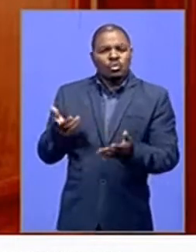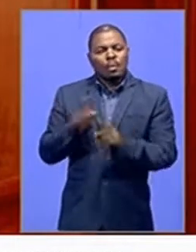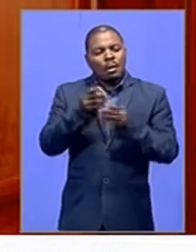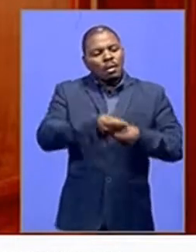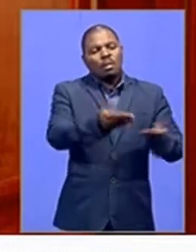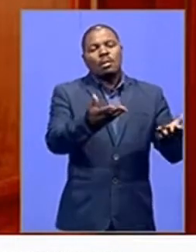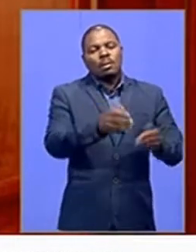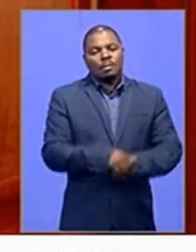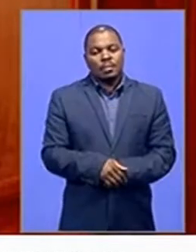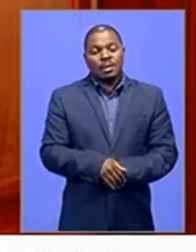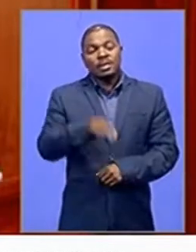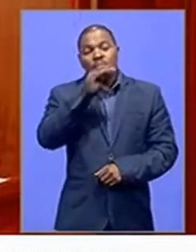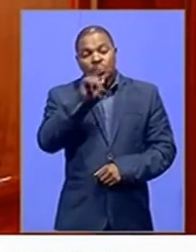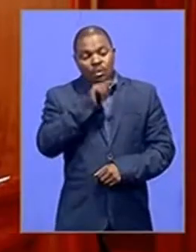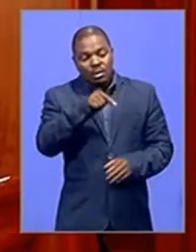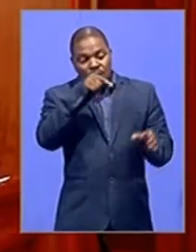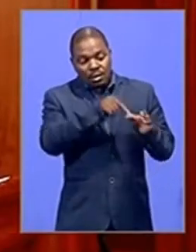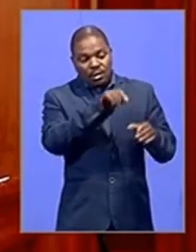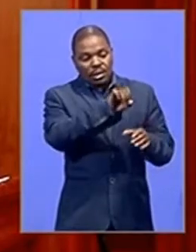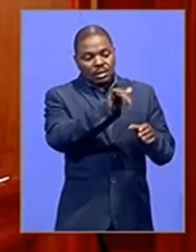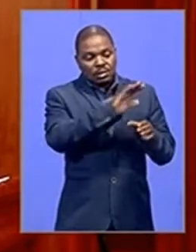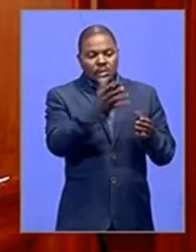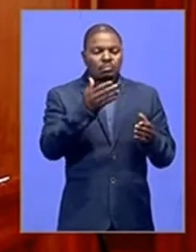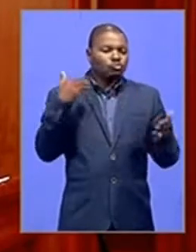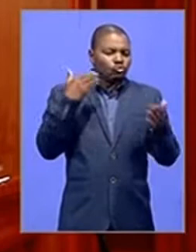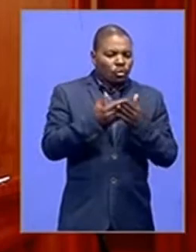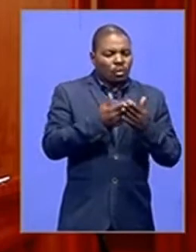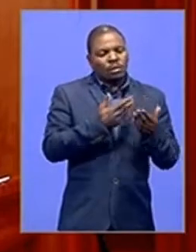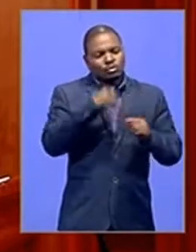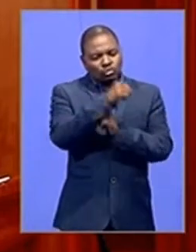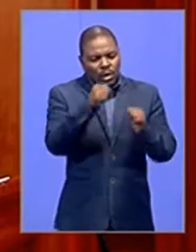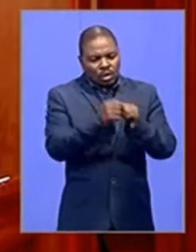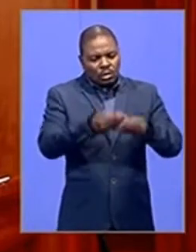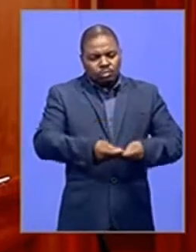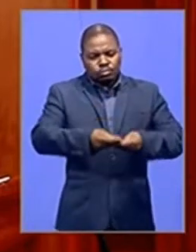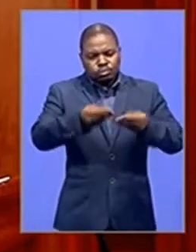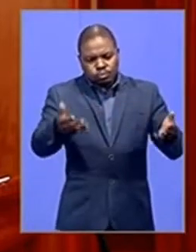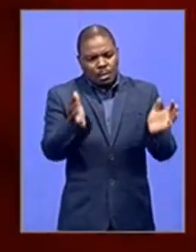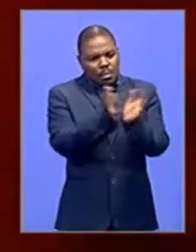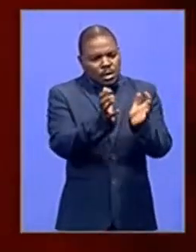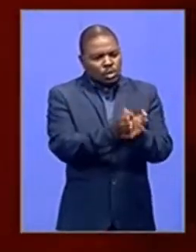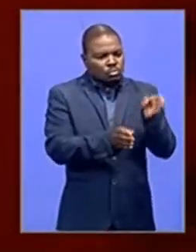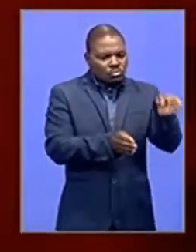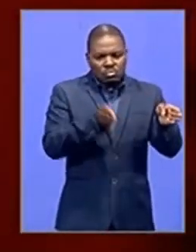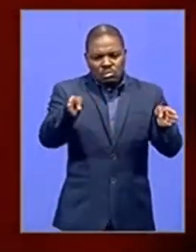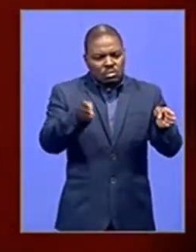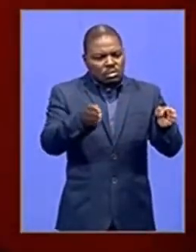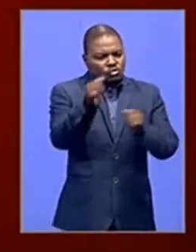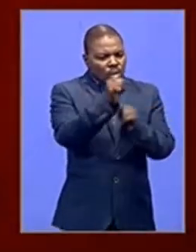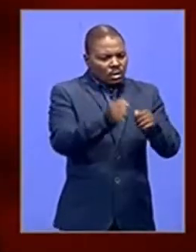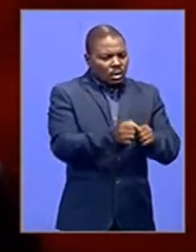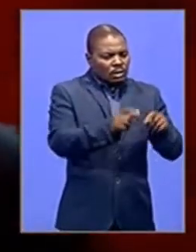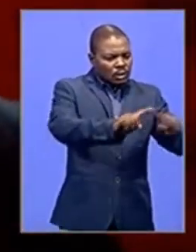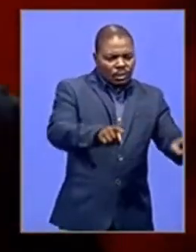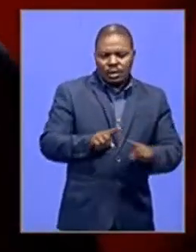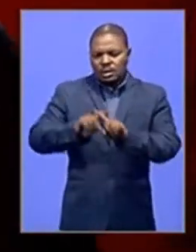gore SABC e bontšhitše go fetoga nakong ya ge e ala dibopego tše pedi tša bašomi tše di sa swanego dikopanong tše